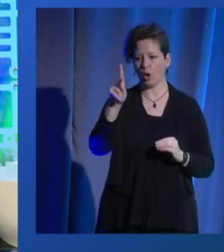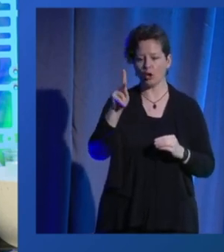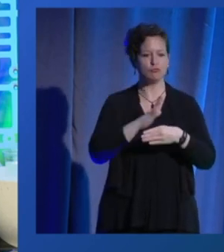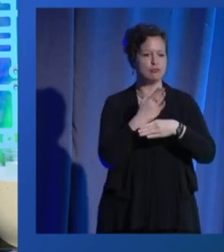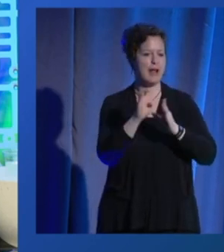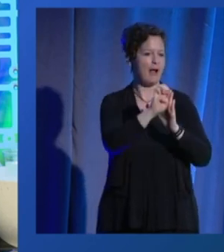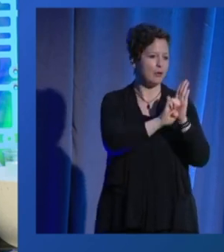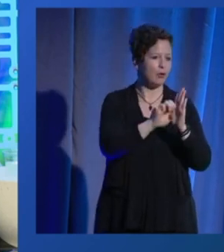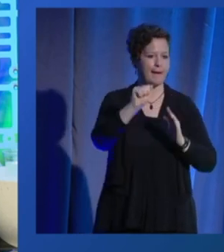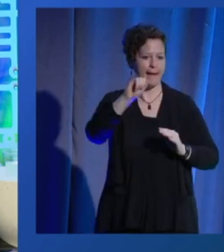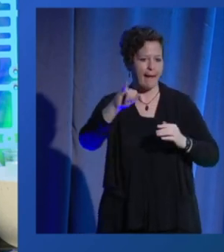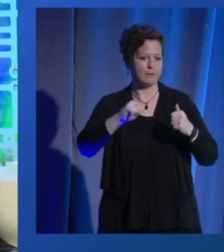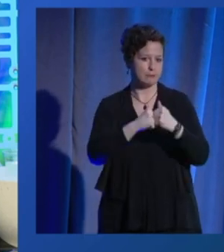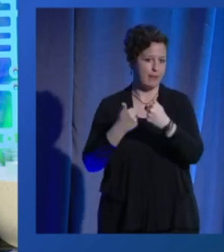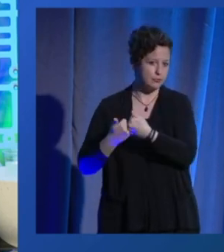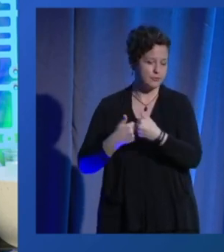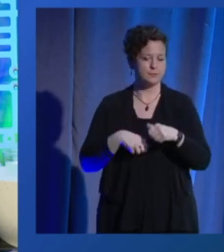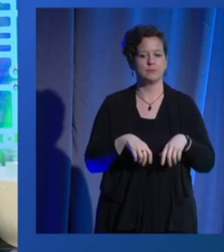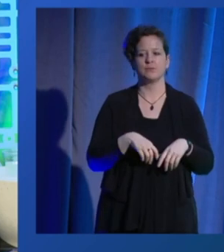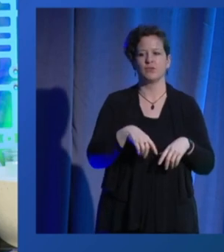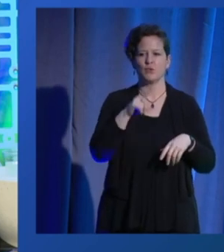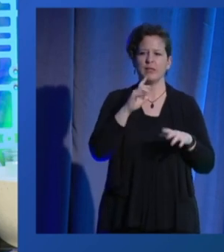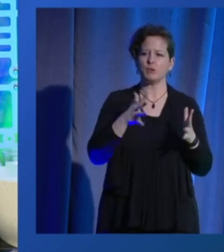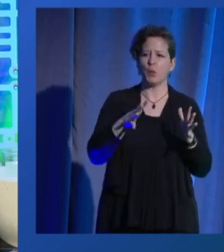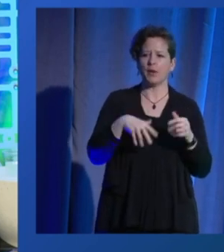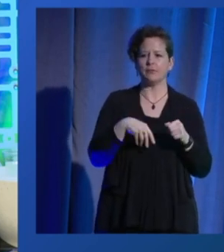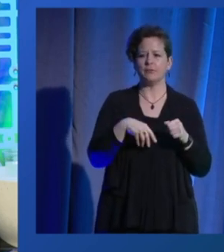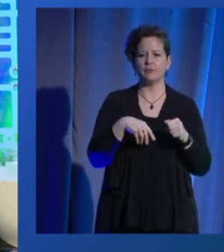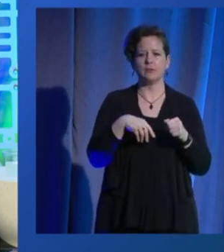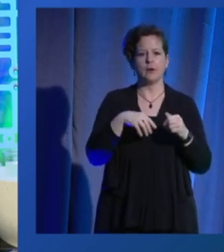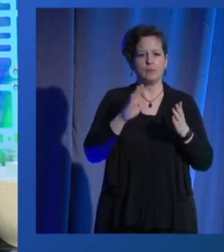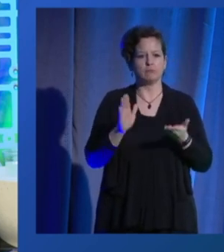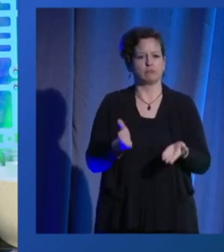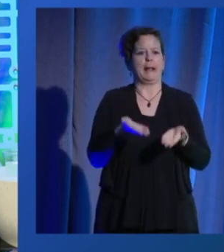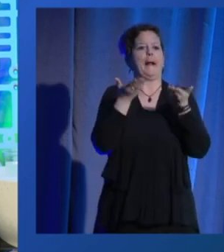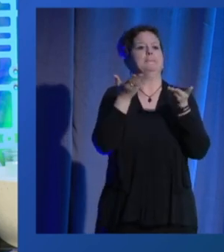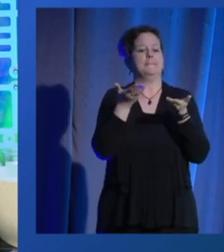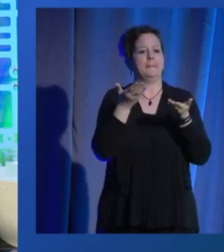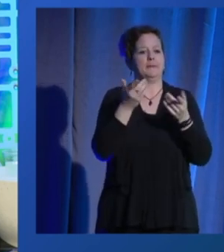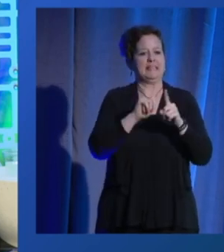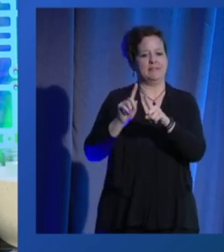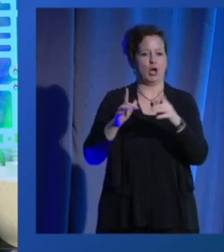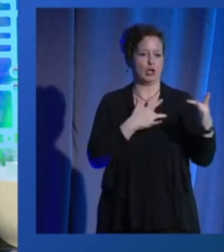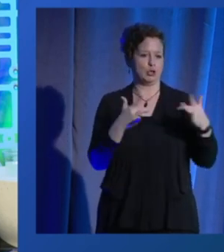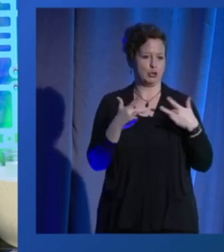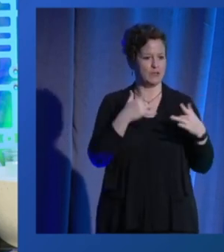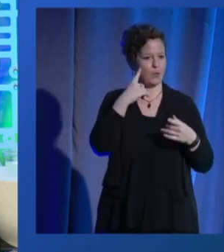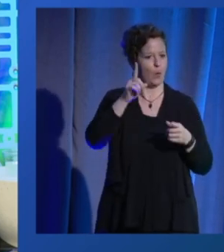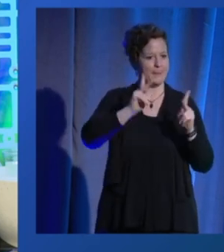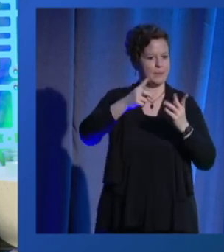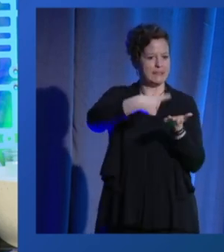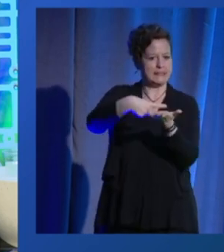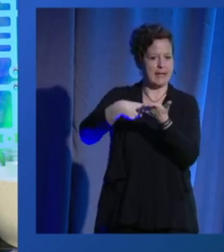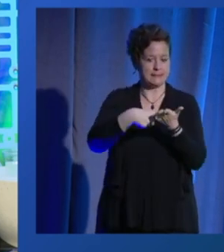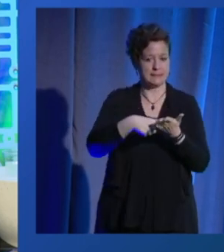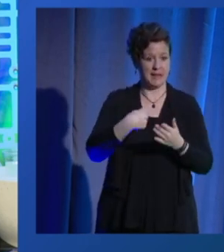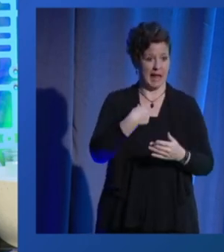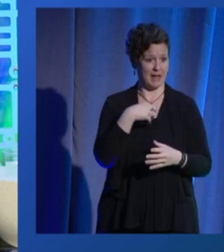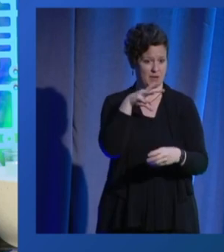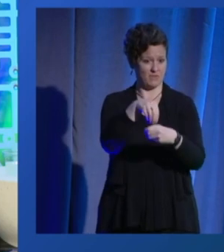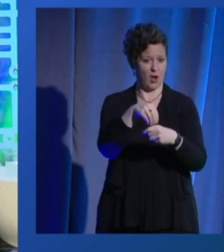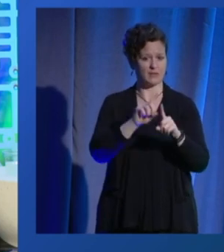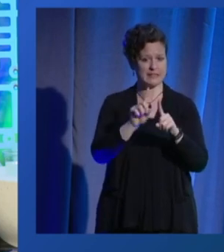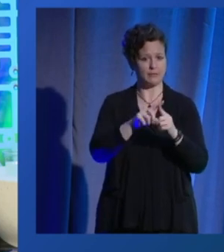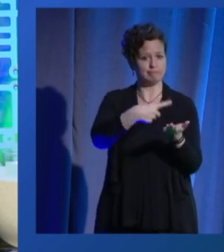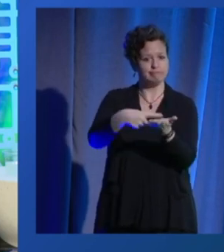AI challenges that we've had to really sort of like surface them for debate and I've been a part of uh those debates and and